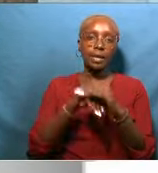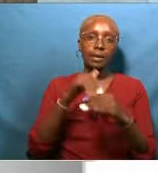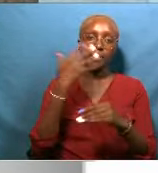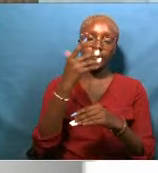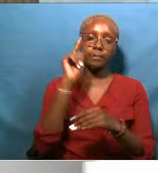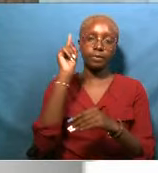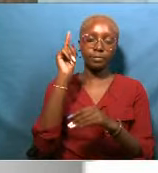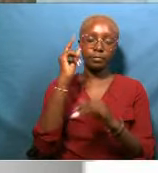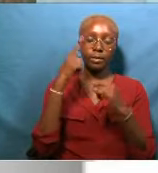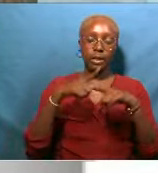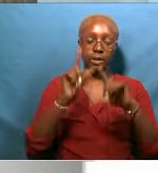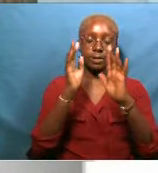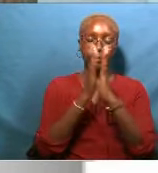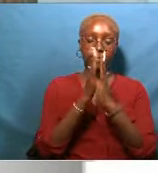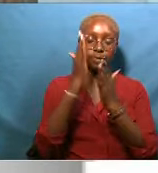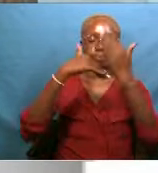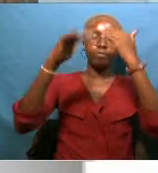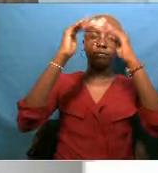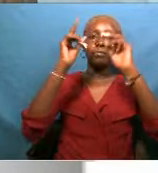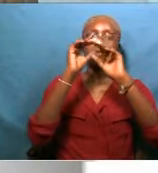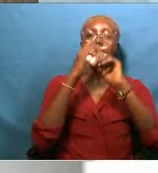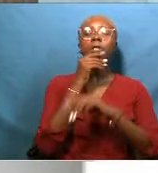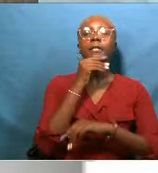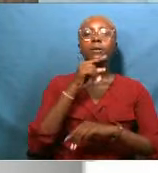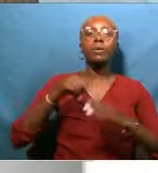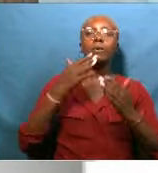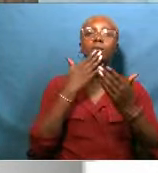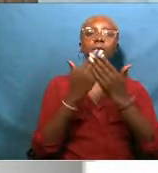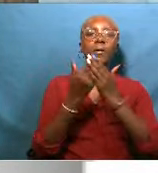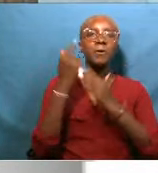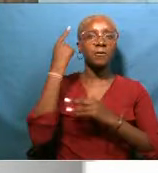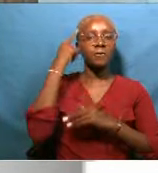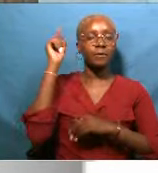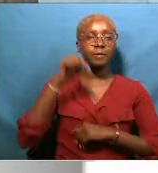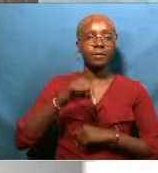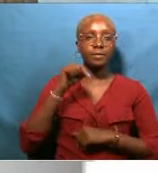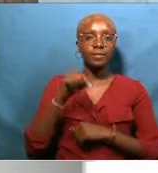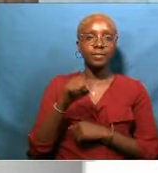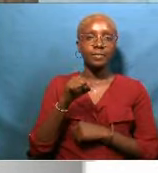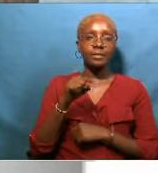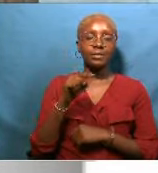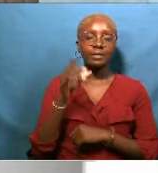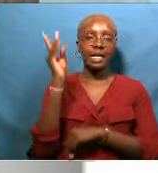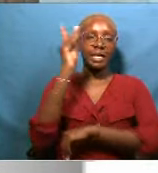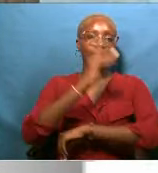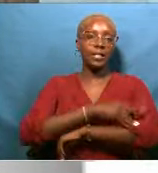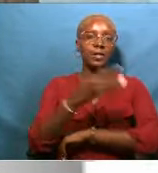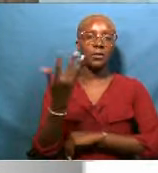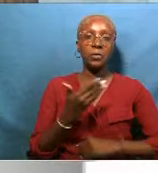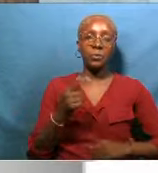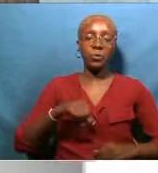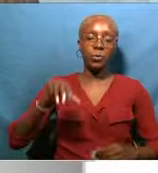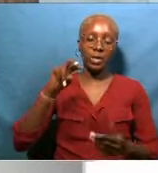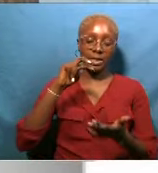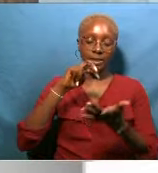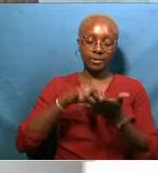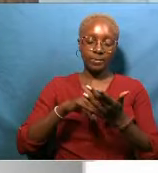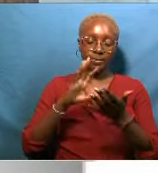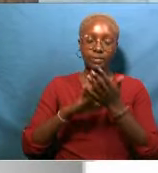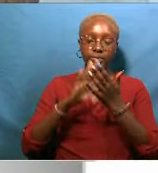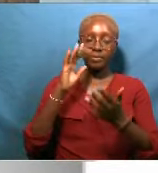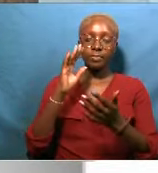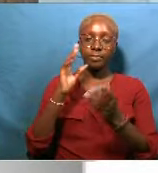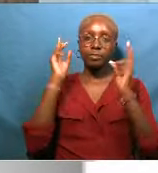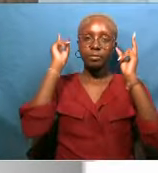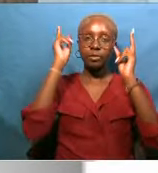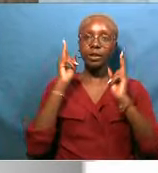Heavenly Father, we thank you so much for this day, a day we stand to glorify the victory you won for